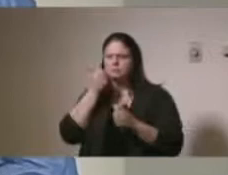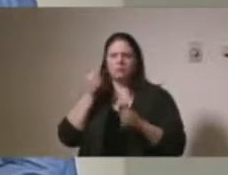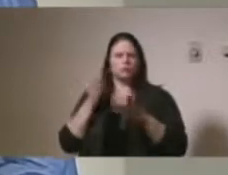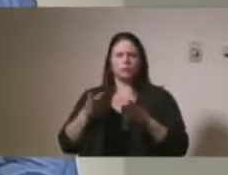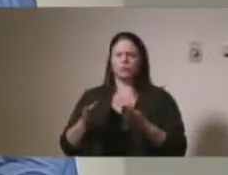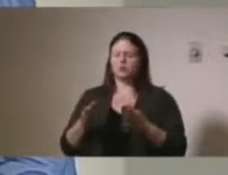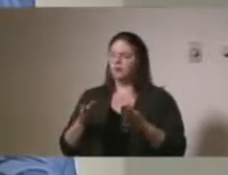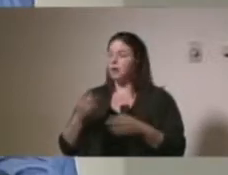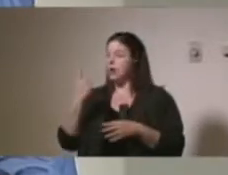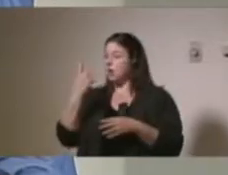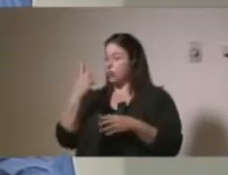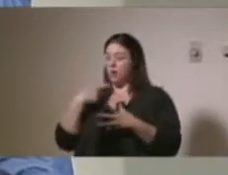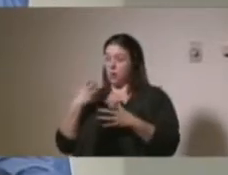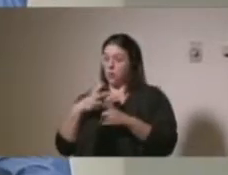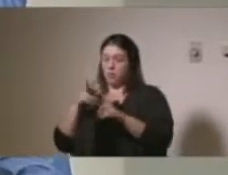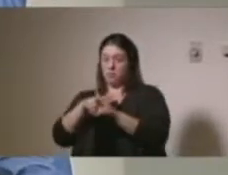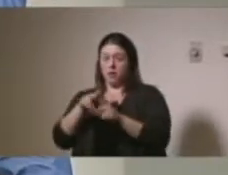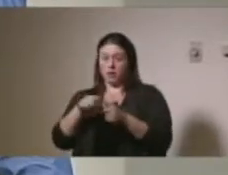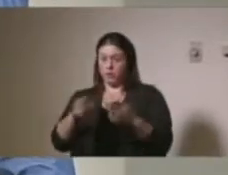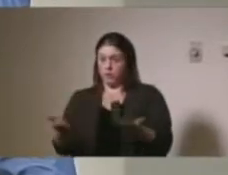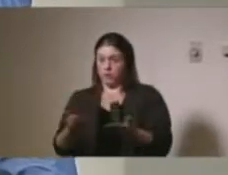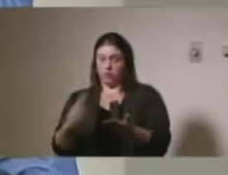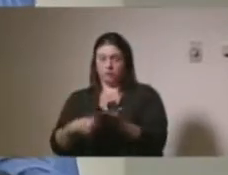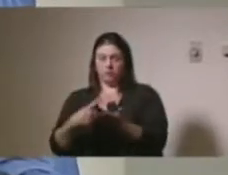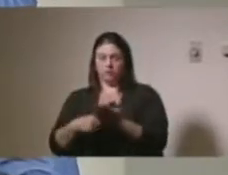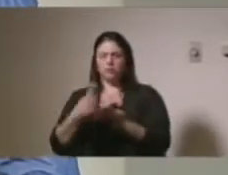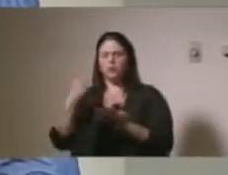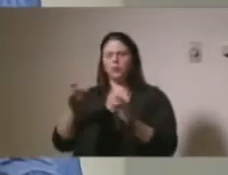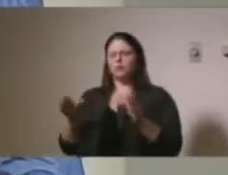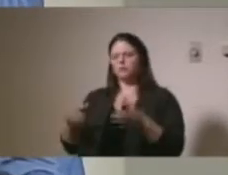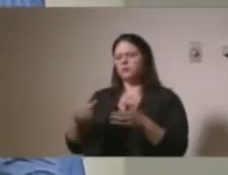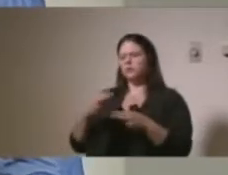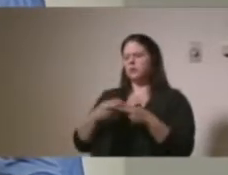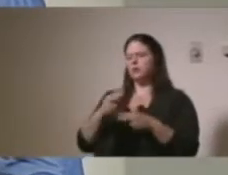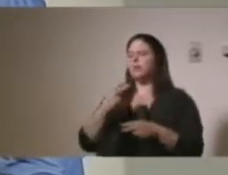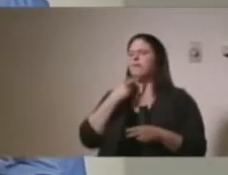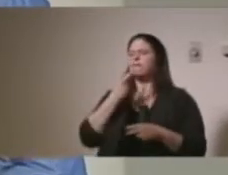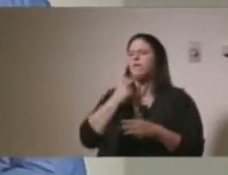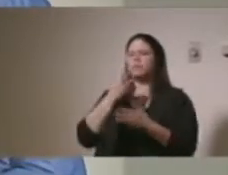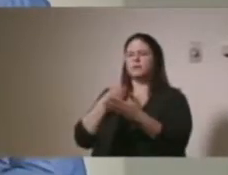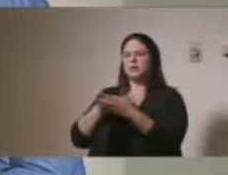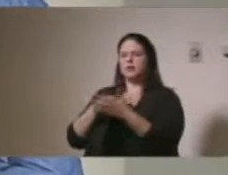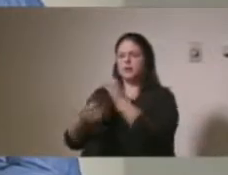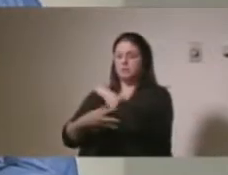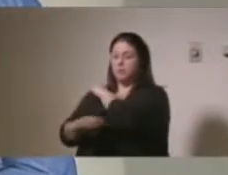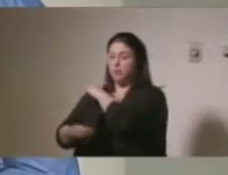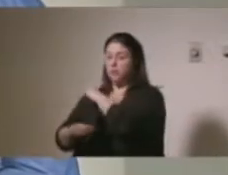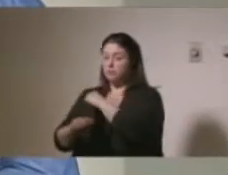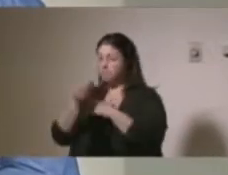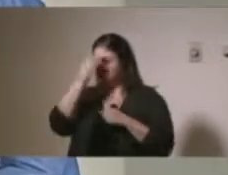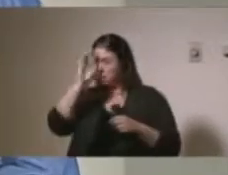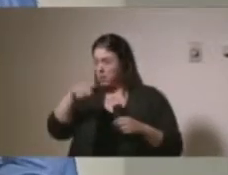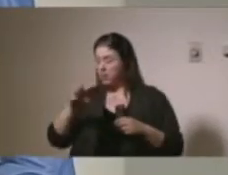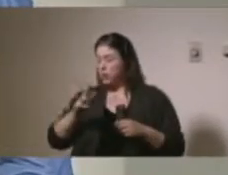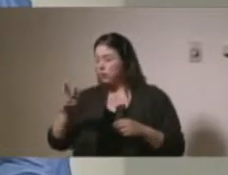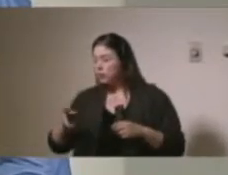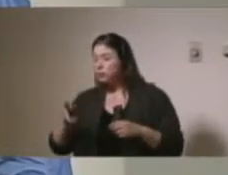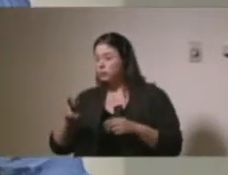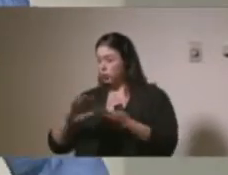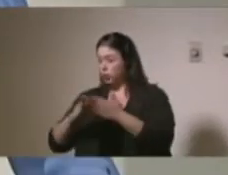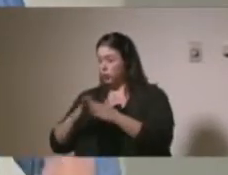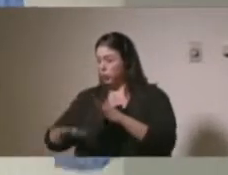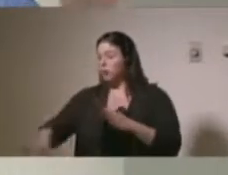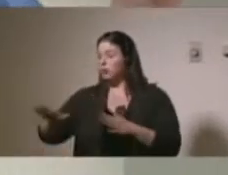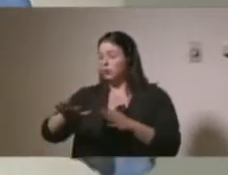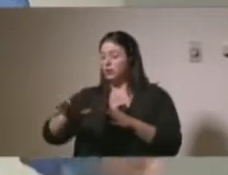to this conversation was there was a group called Voices Against Poverty. And one thing about Windsor in our community is unions, especially unions,